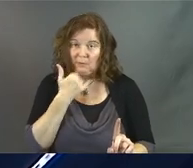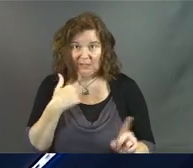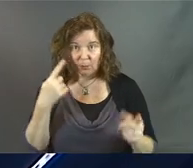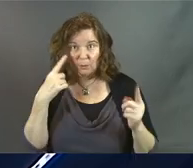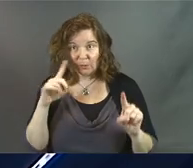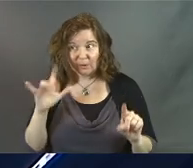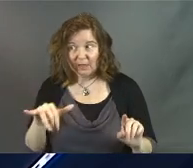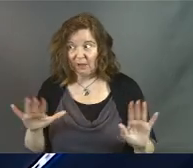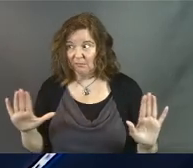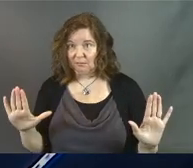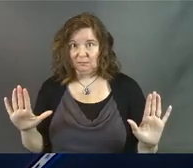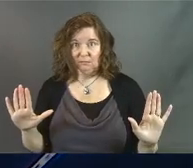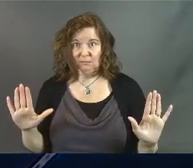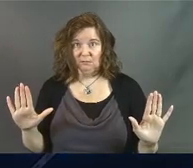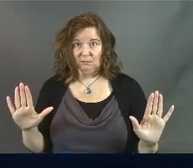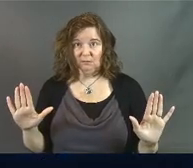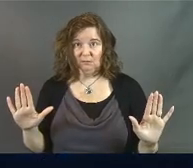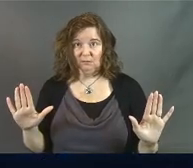we agree to that?